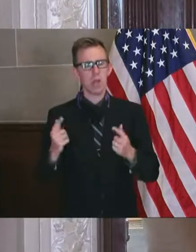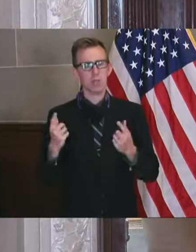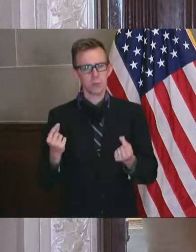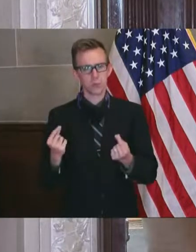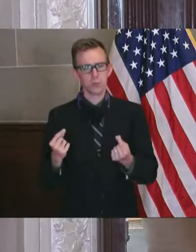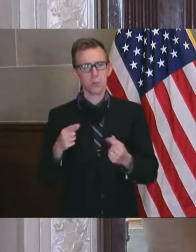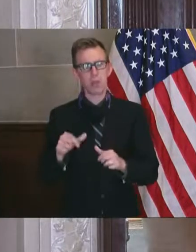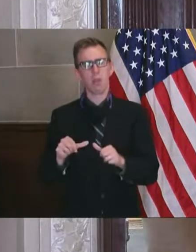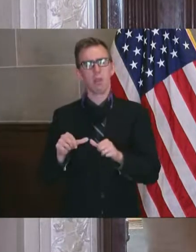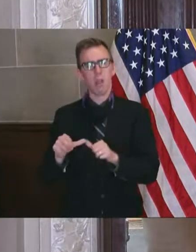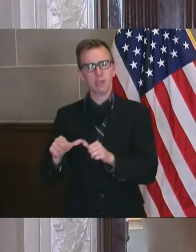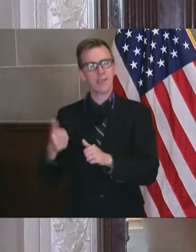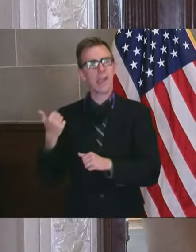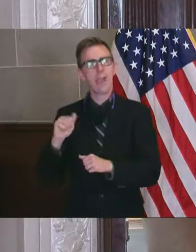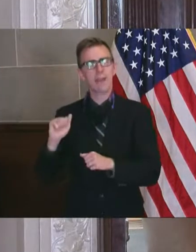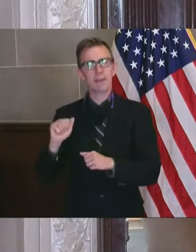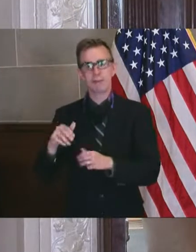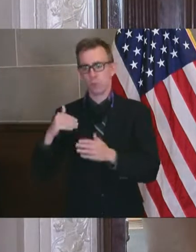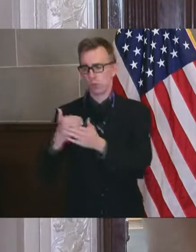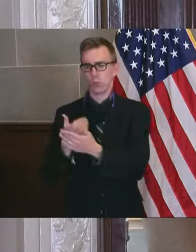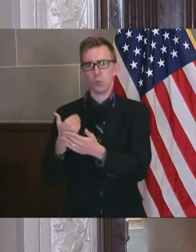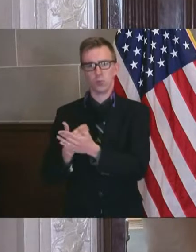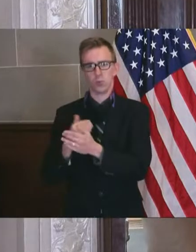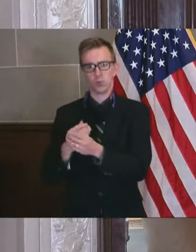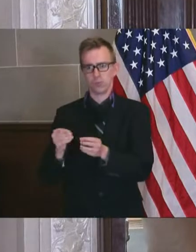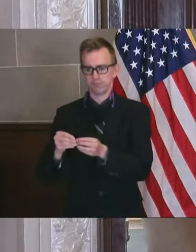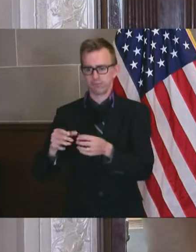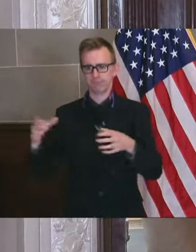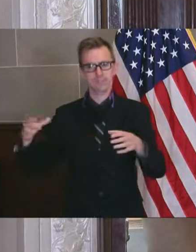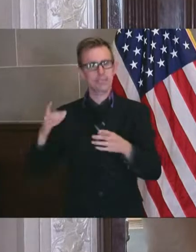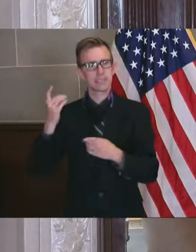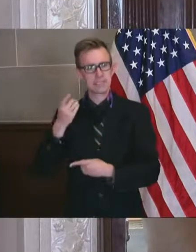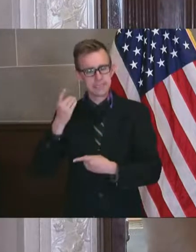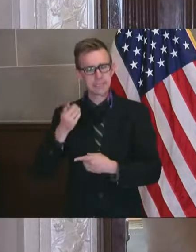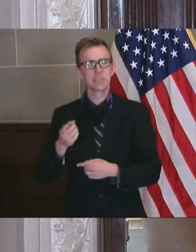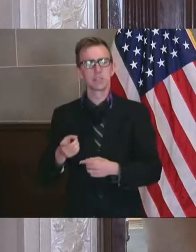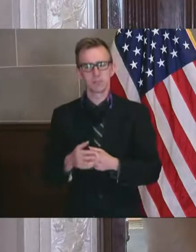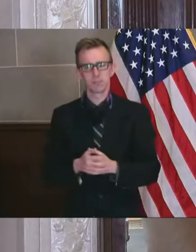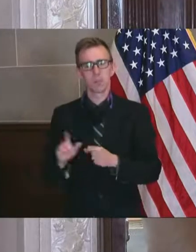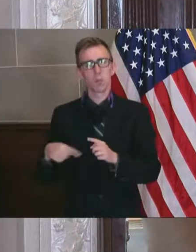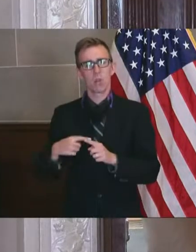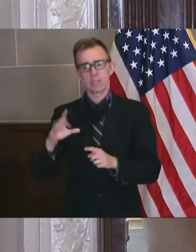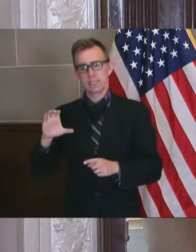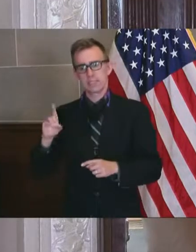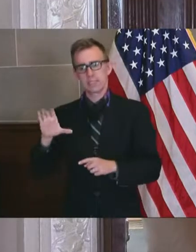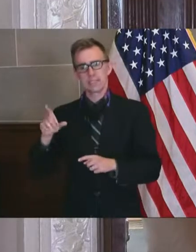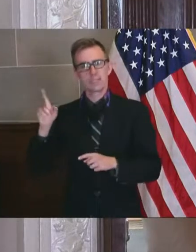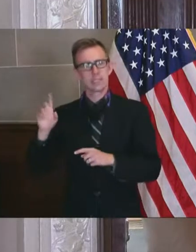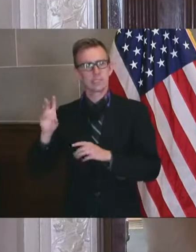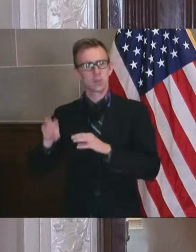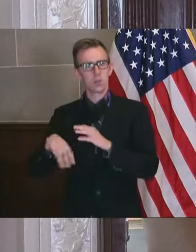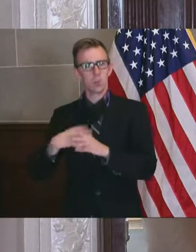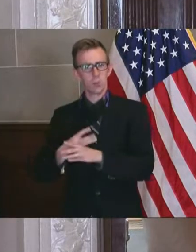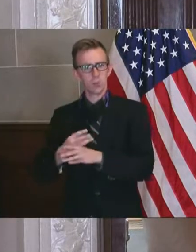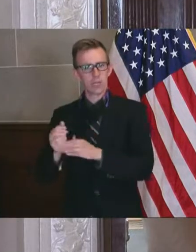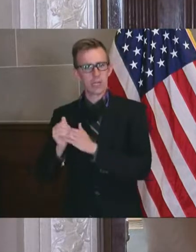is in any novel emerging disease, when the CDC, which is the world thought